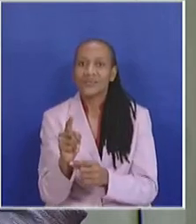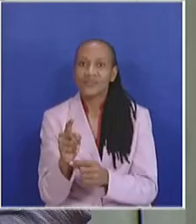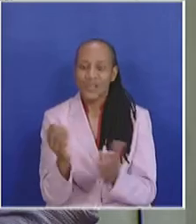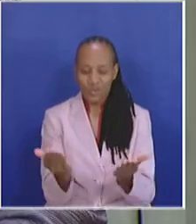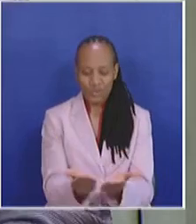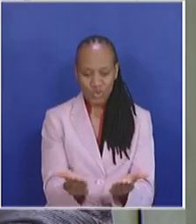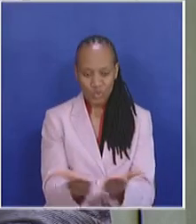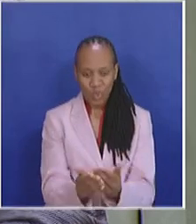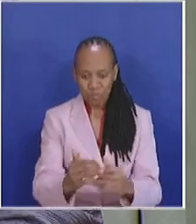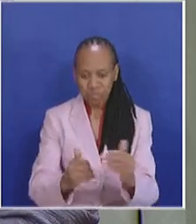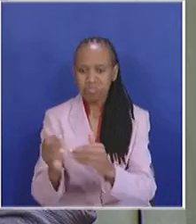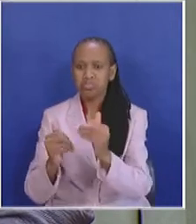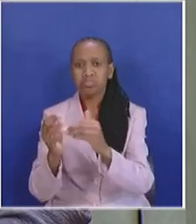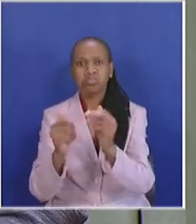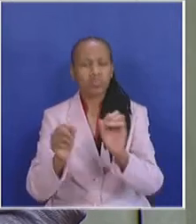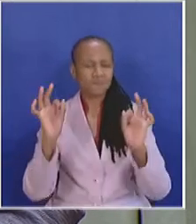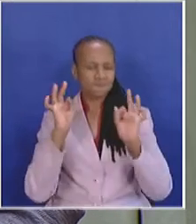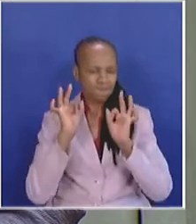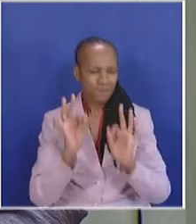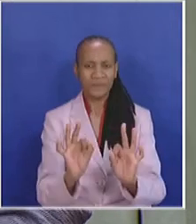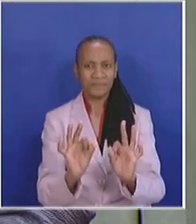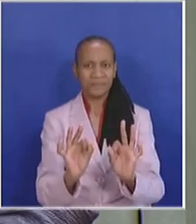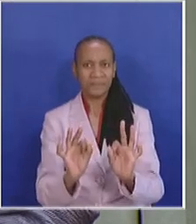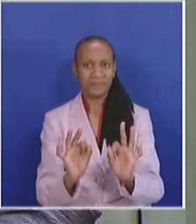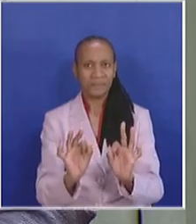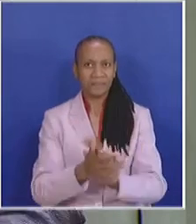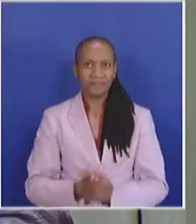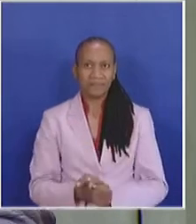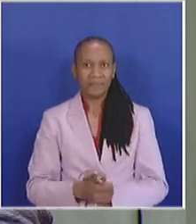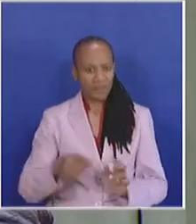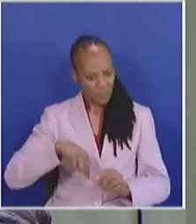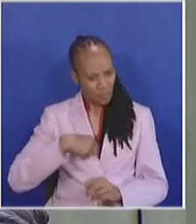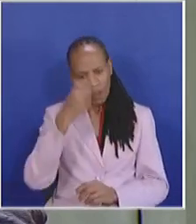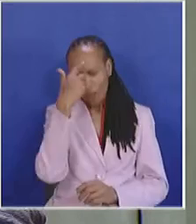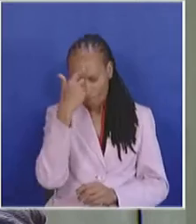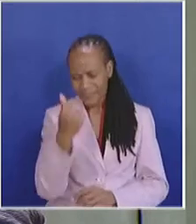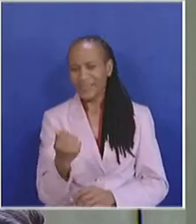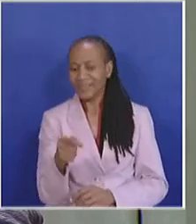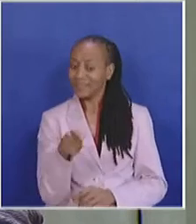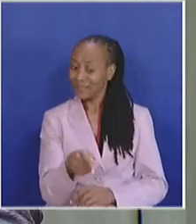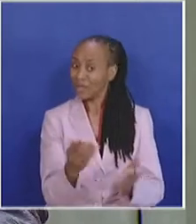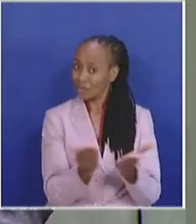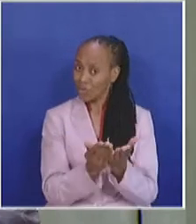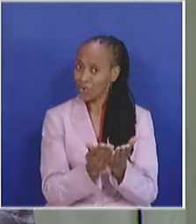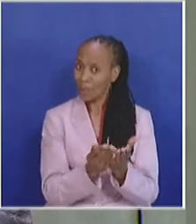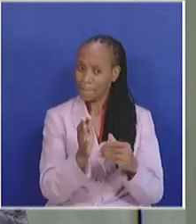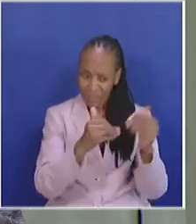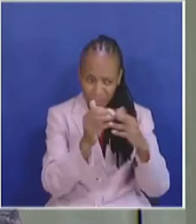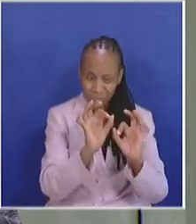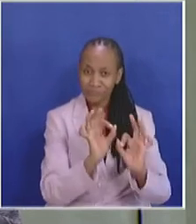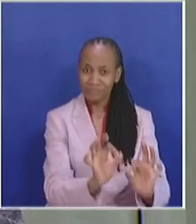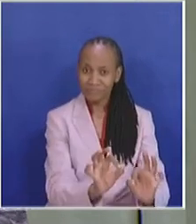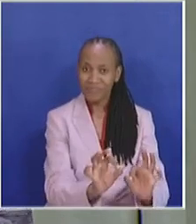the state of art. Indeed, we believe that by building this school, the doors of